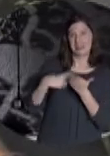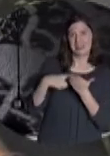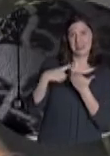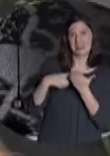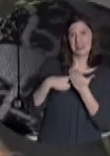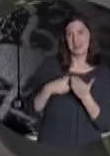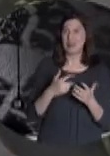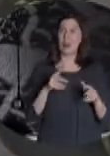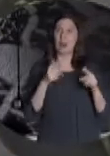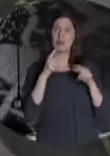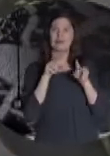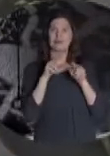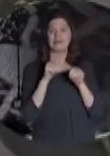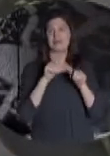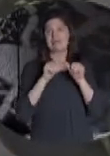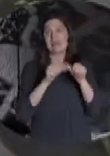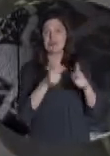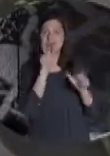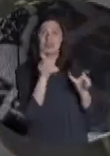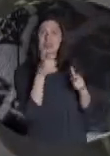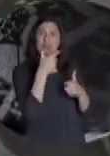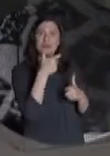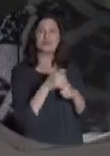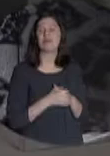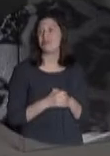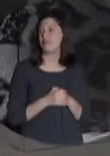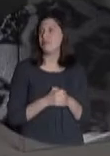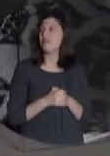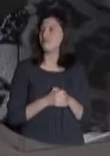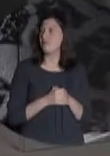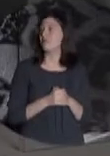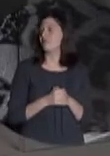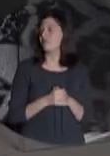so stay tuned for more of Healthy Cleveland.